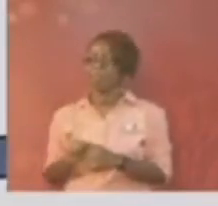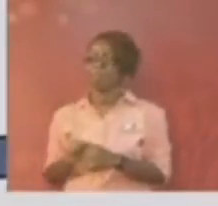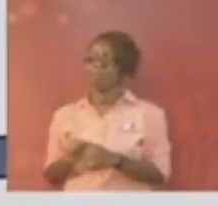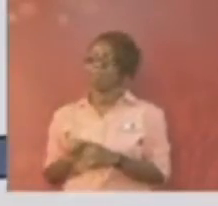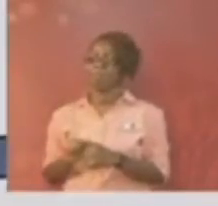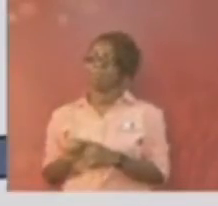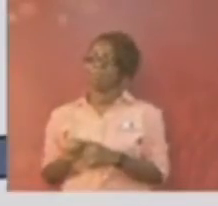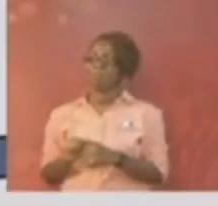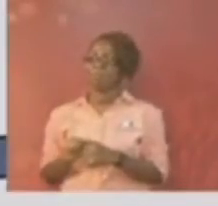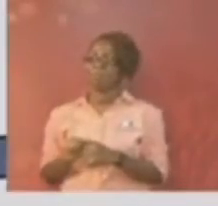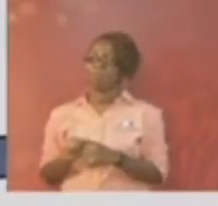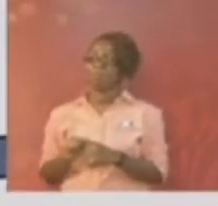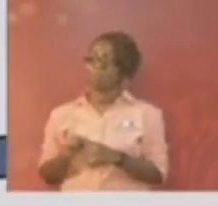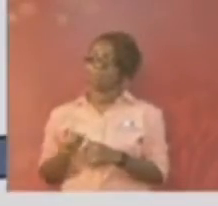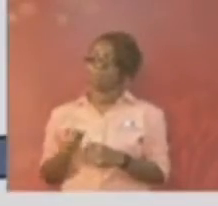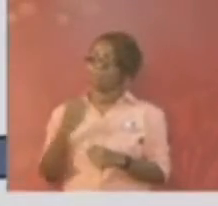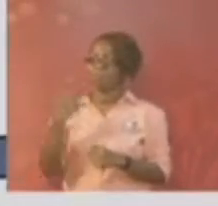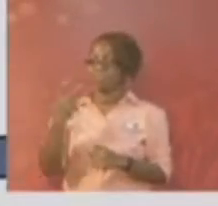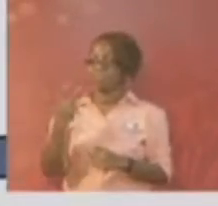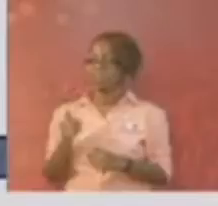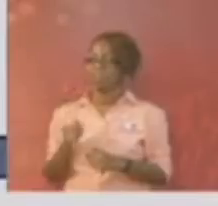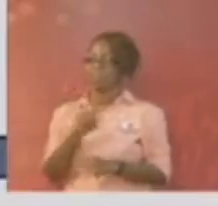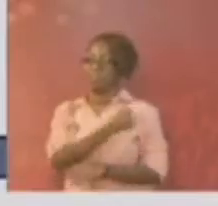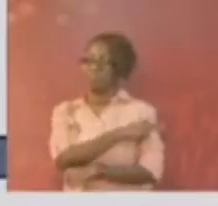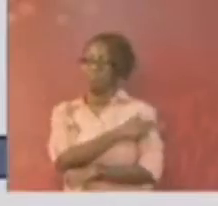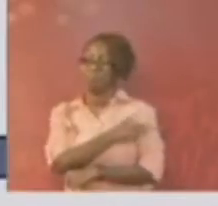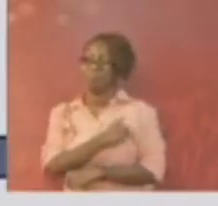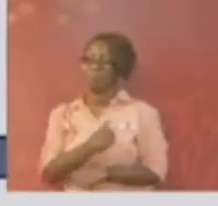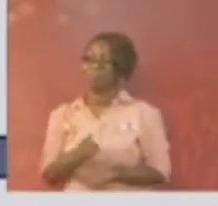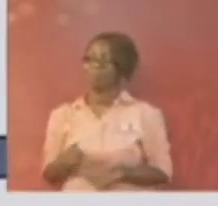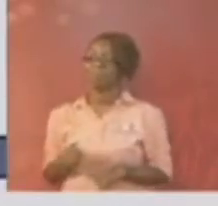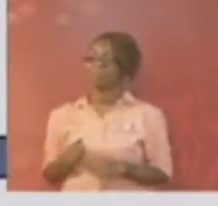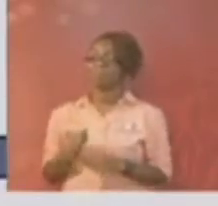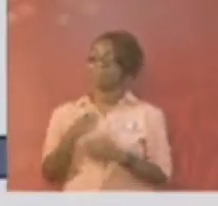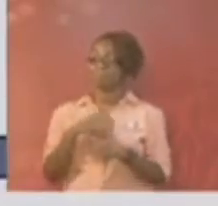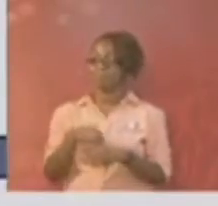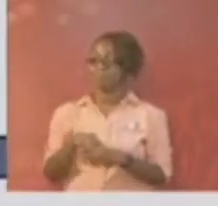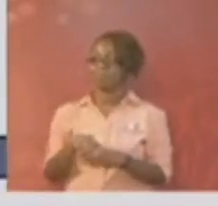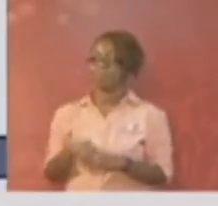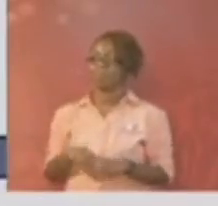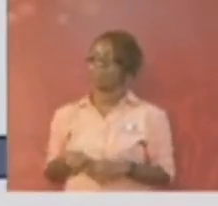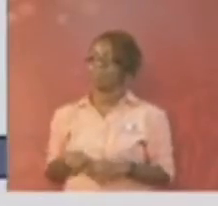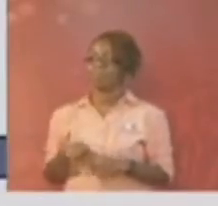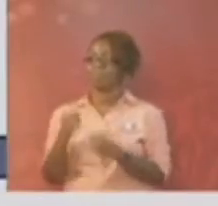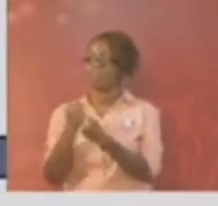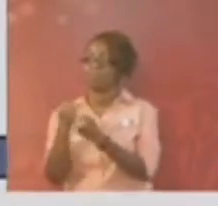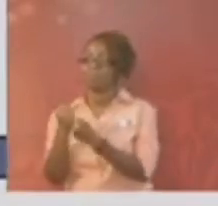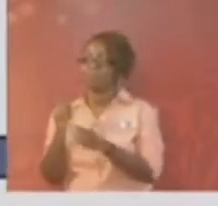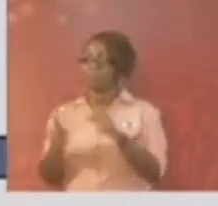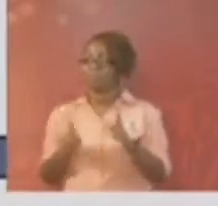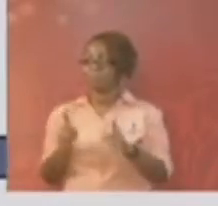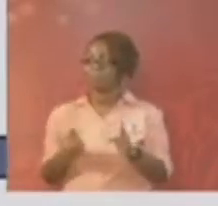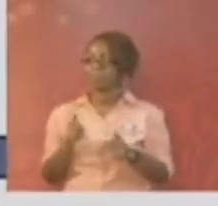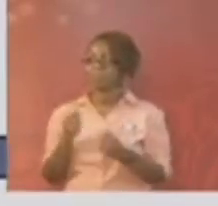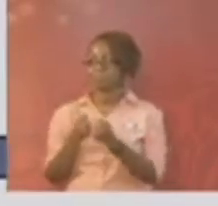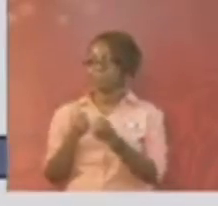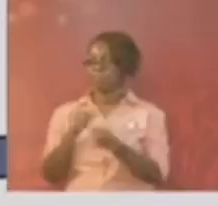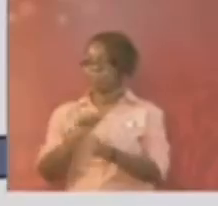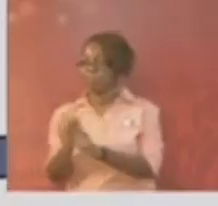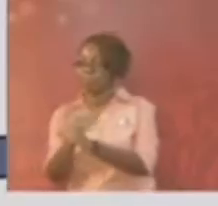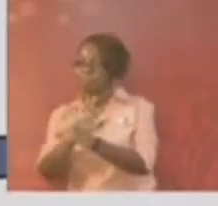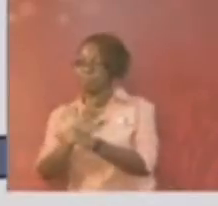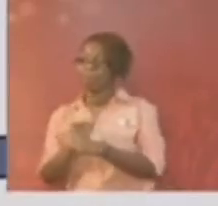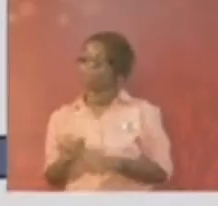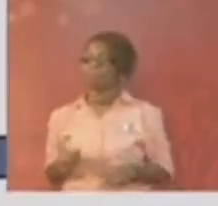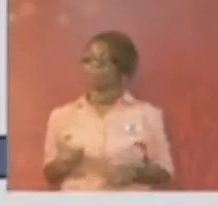recruited to serve in managing the patients who've been affected by COVID-19. These hospitals are